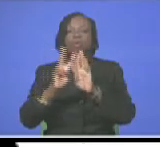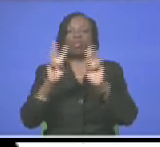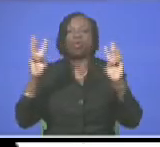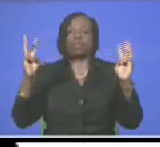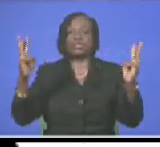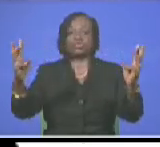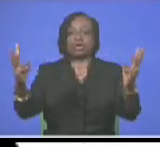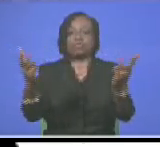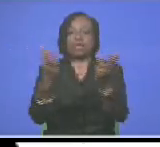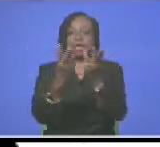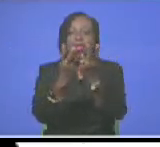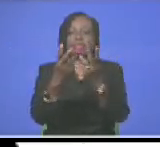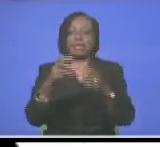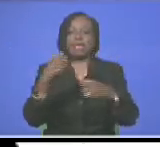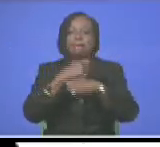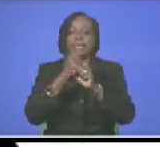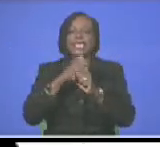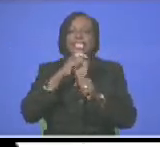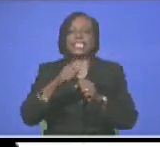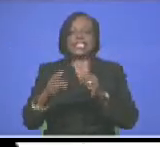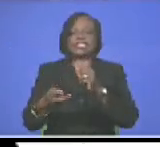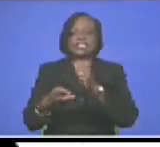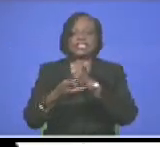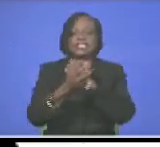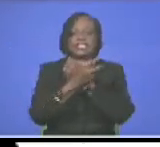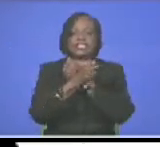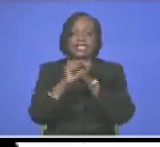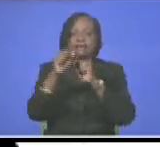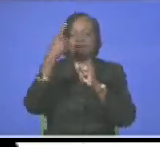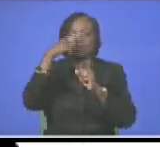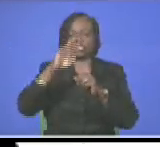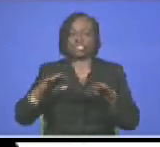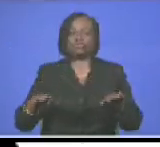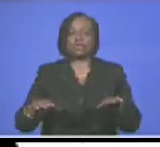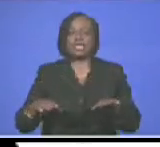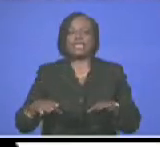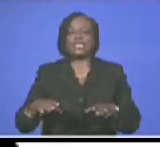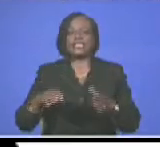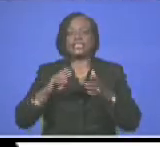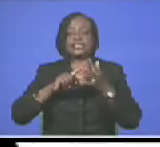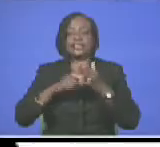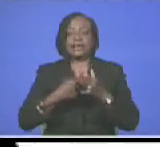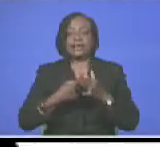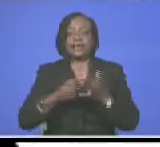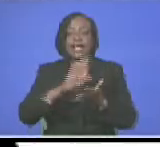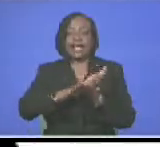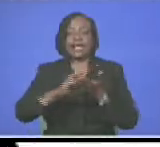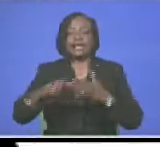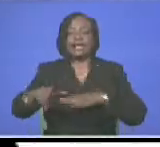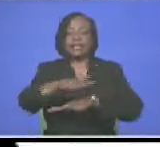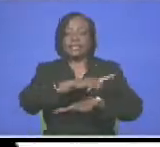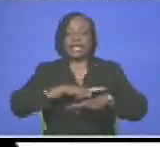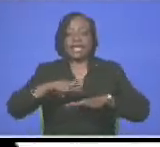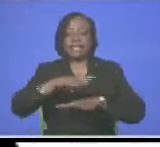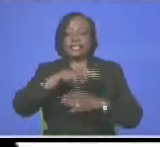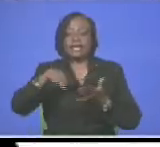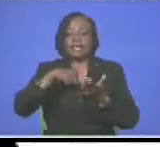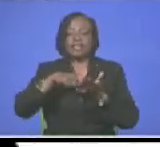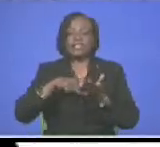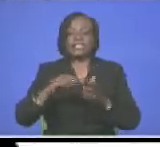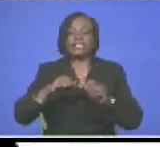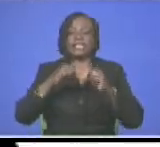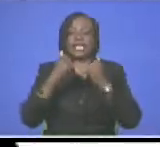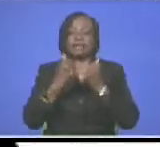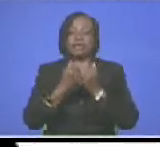children. Minister Bannister says they've already started clearing the land. So this area that you see behind us used to be a